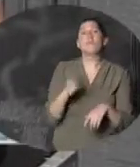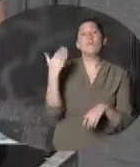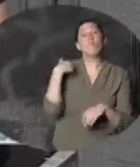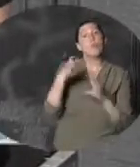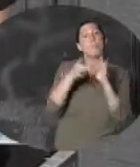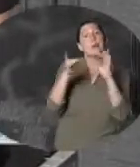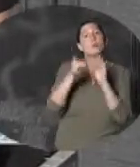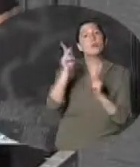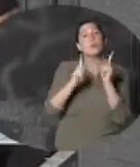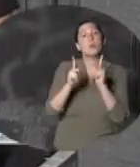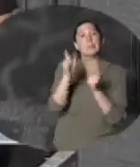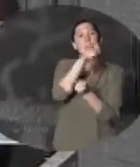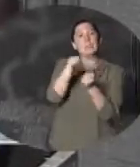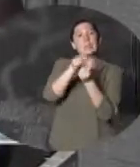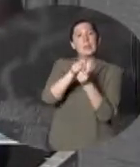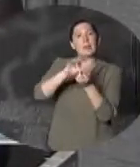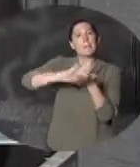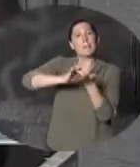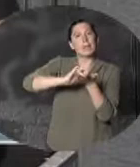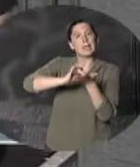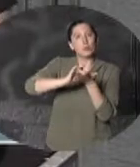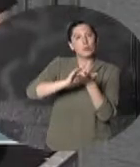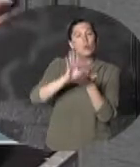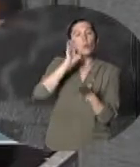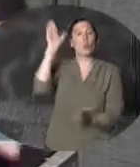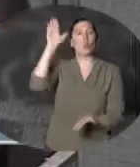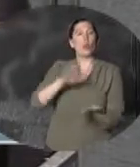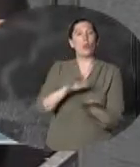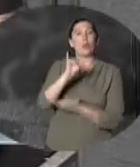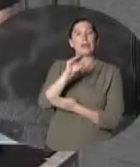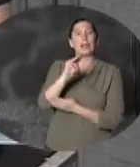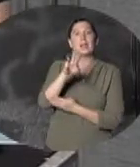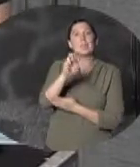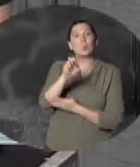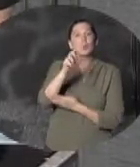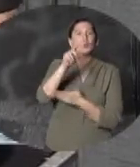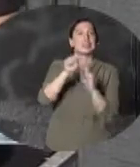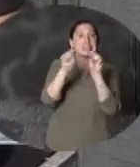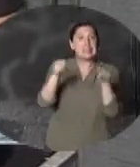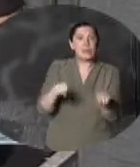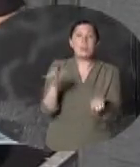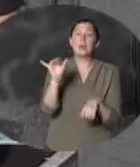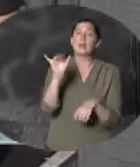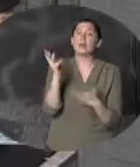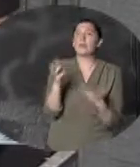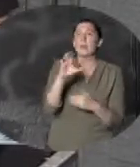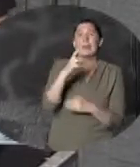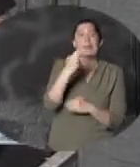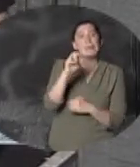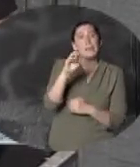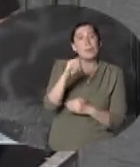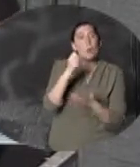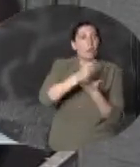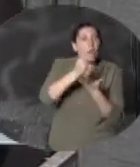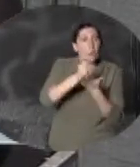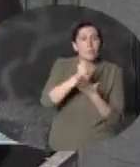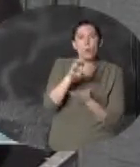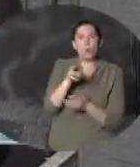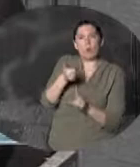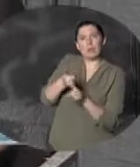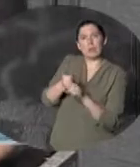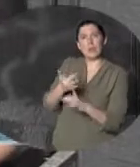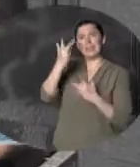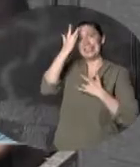may be on certain agents that lower their immune system, potentially chemotherapy or immune modulating agents, or even people whose illness themselves,